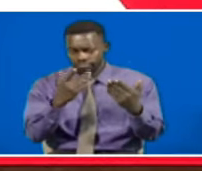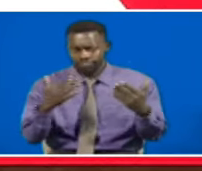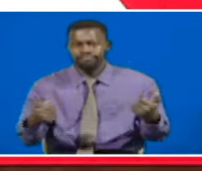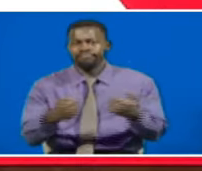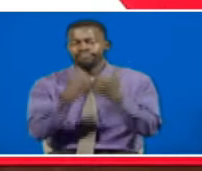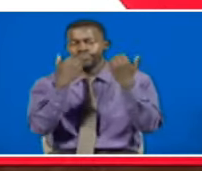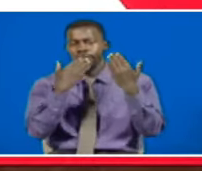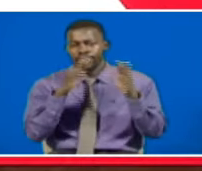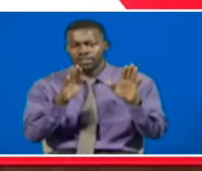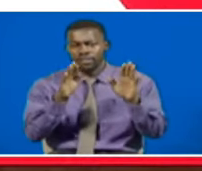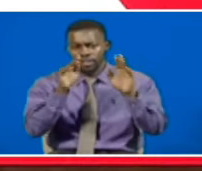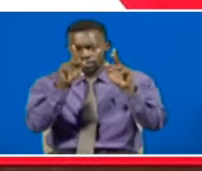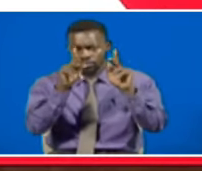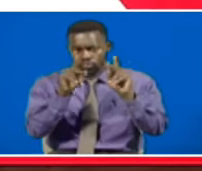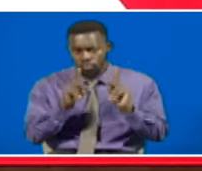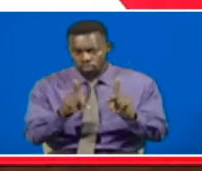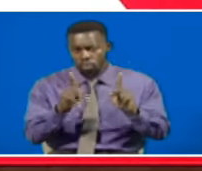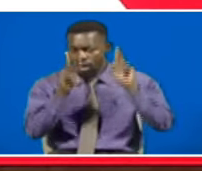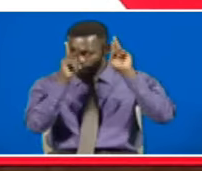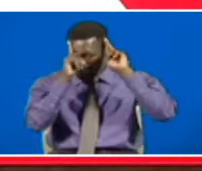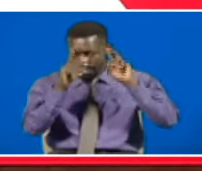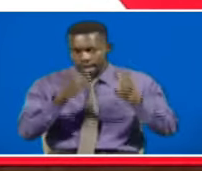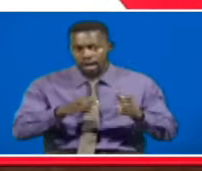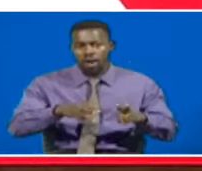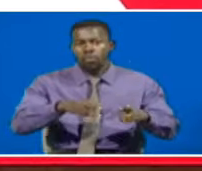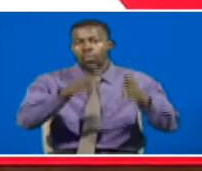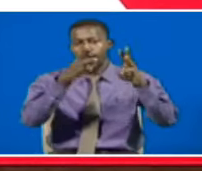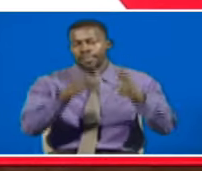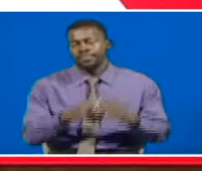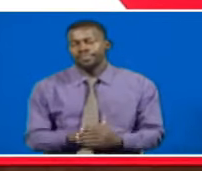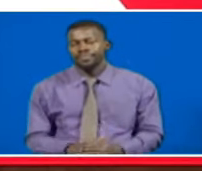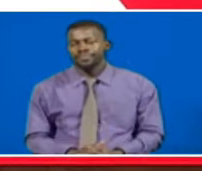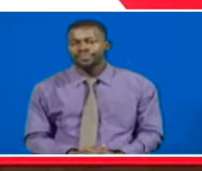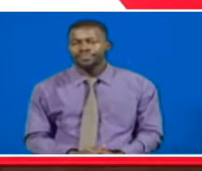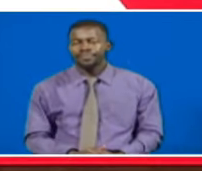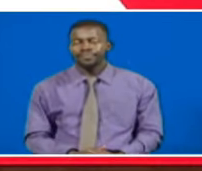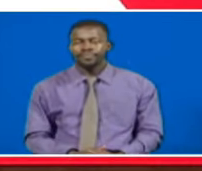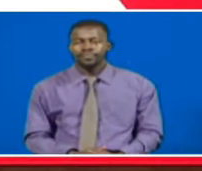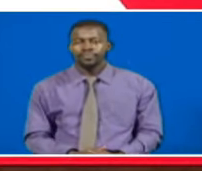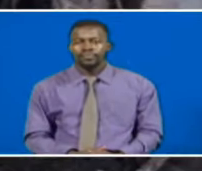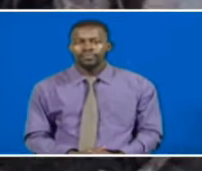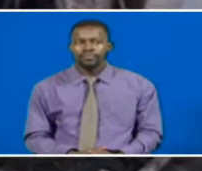Kisumu-Kakamega Highway. Bromwell Bwire begins our bulletin with the two accident stories.